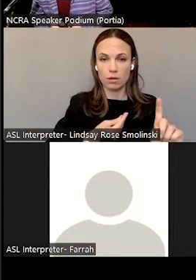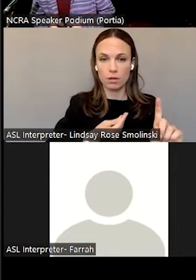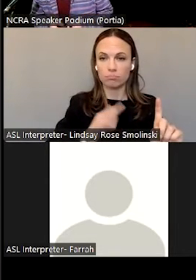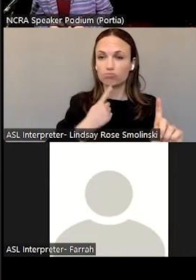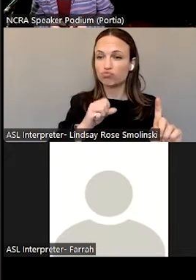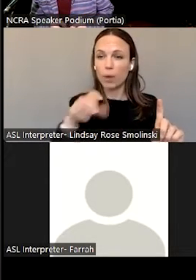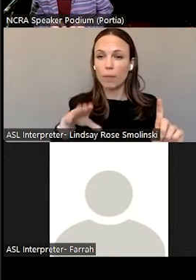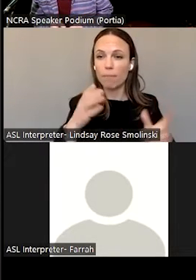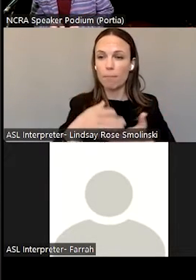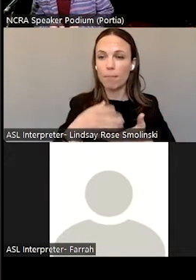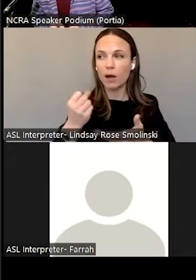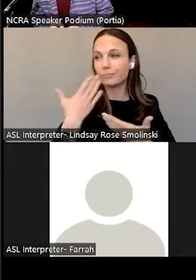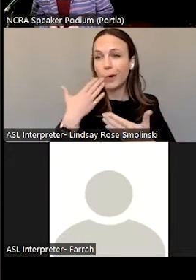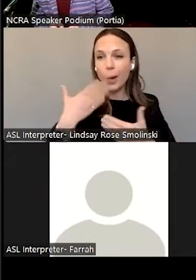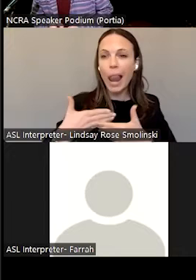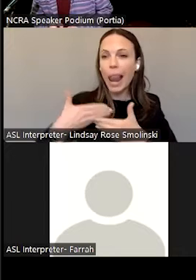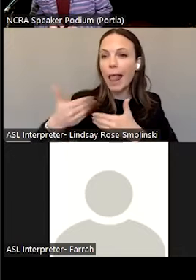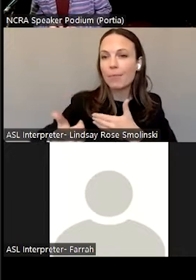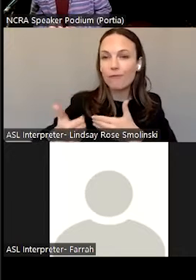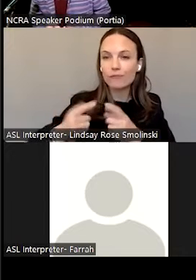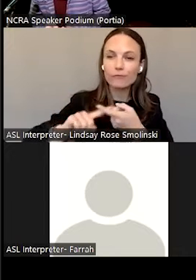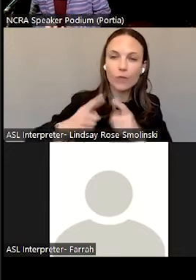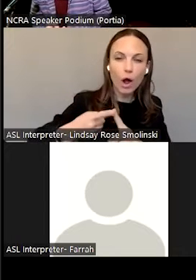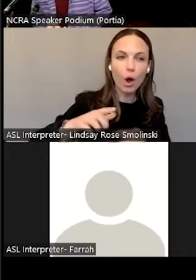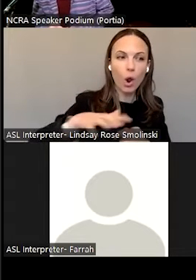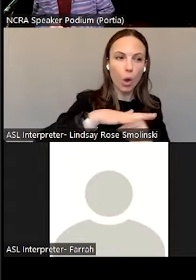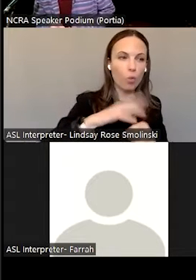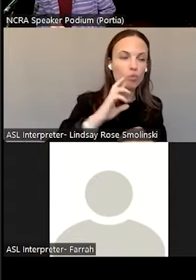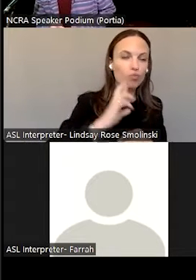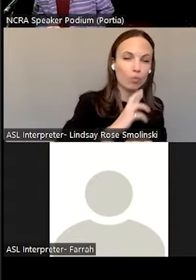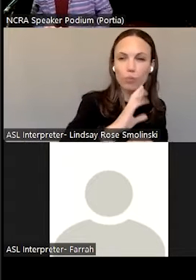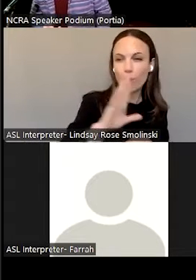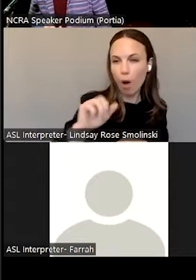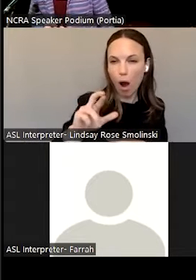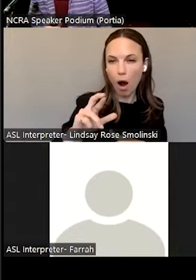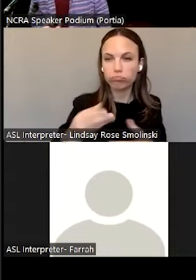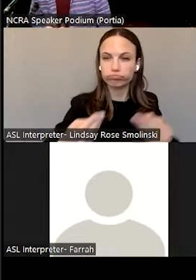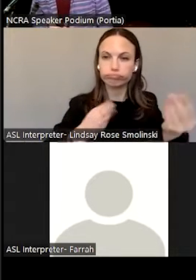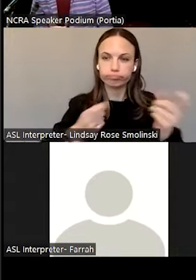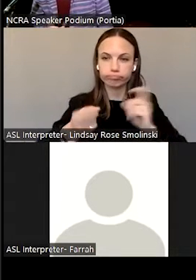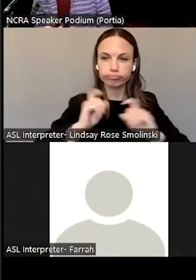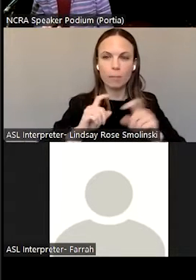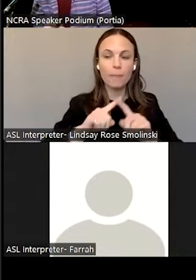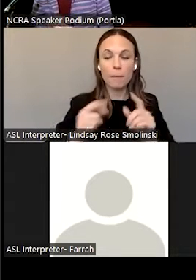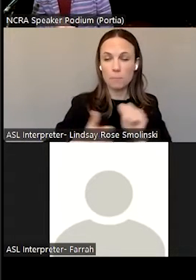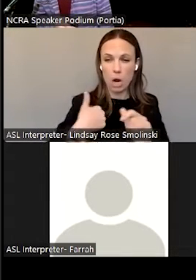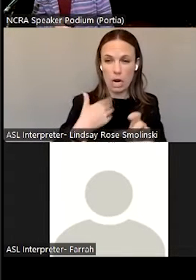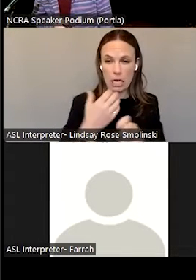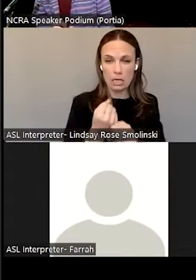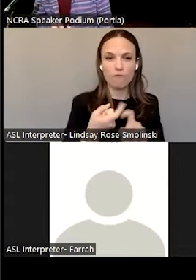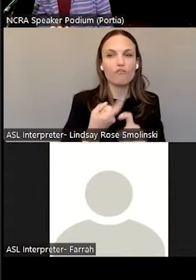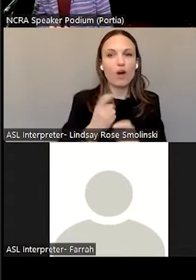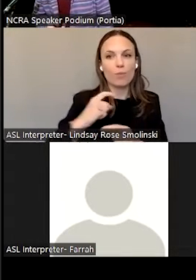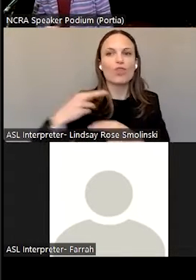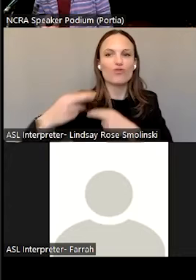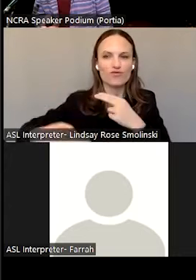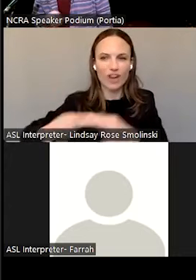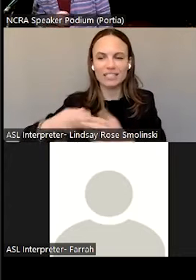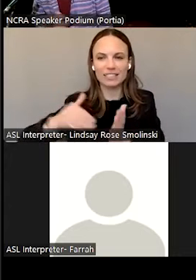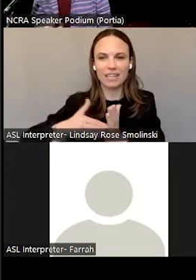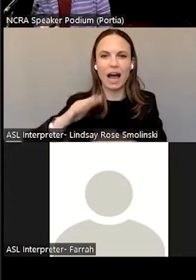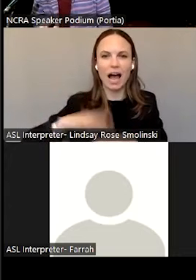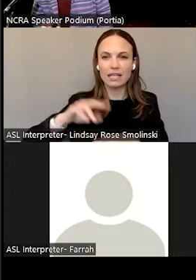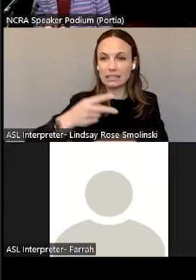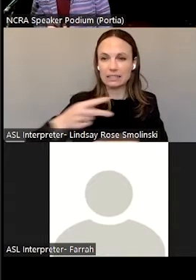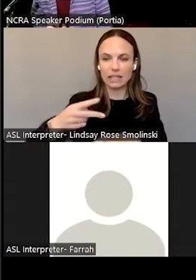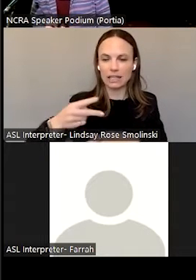drop off bottles, neighbors and friends, and local restaurants and bars. But a lot of what I get from the recycling center down on 2nd